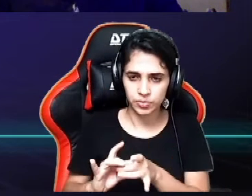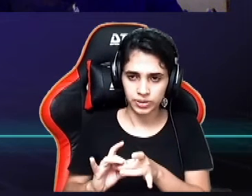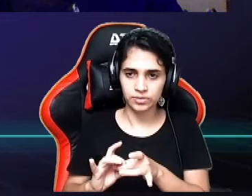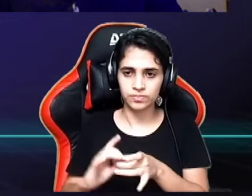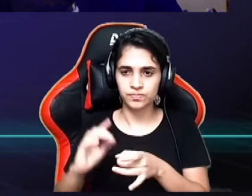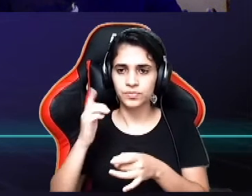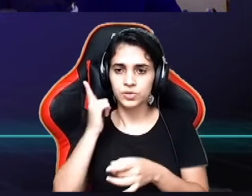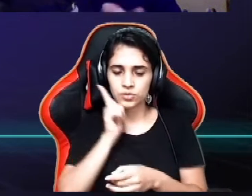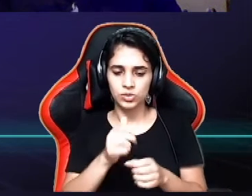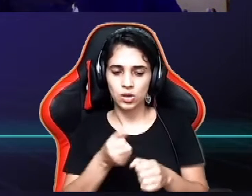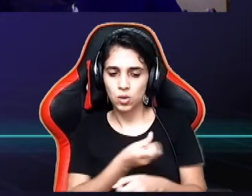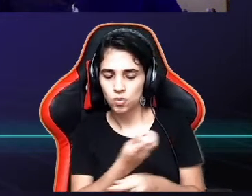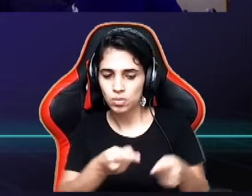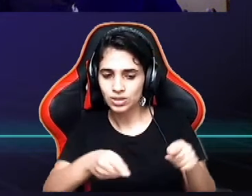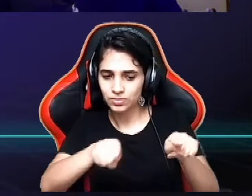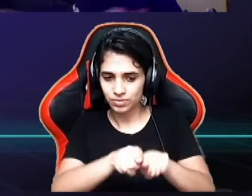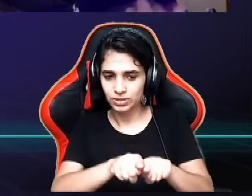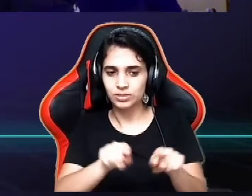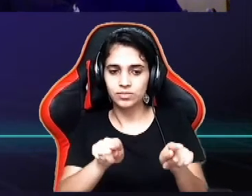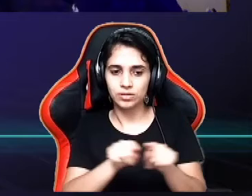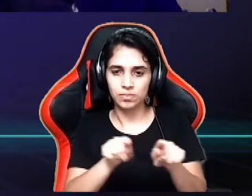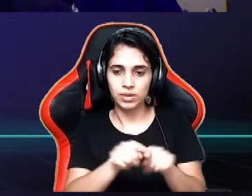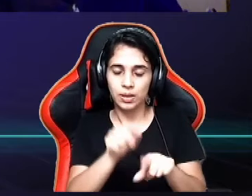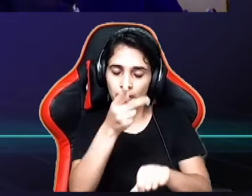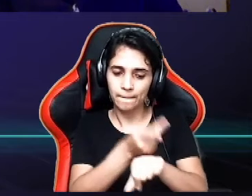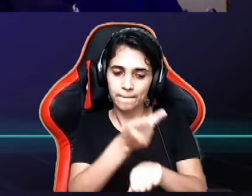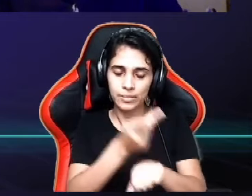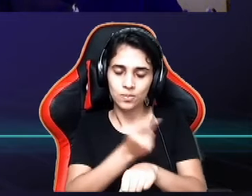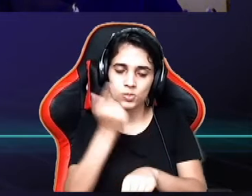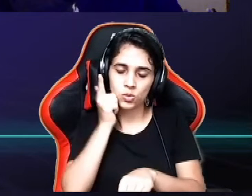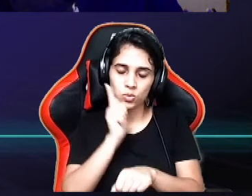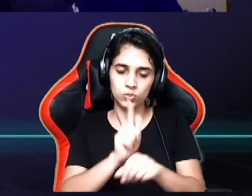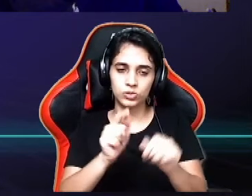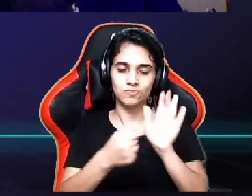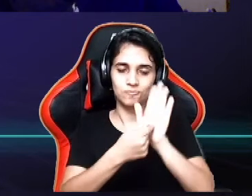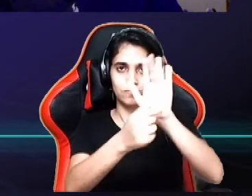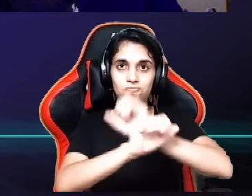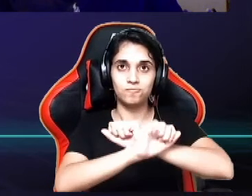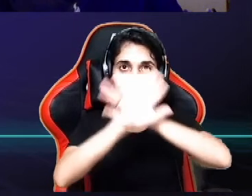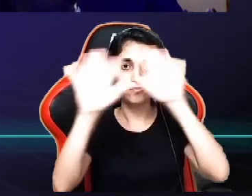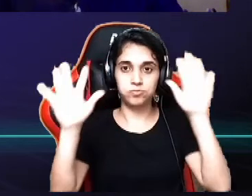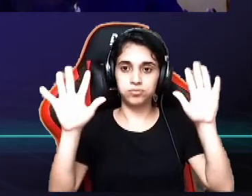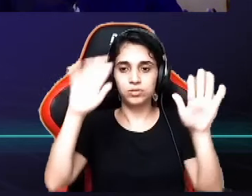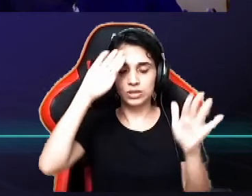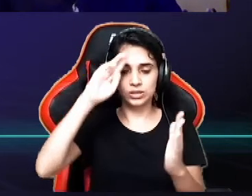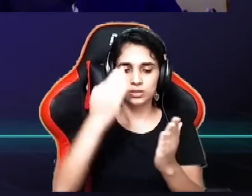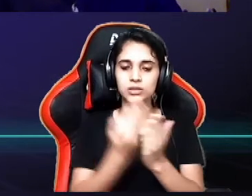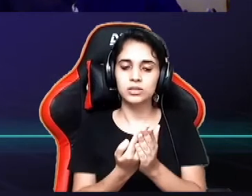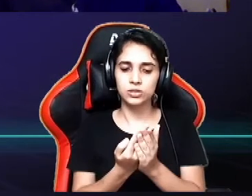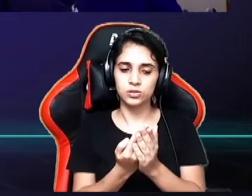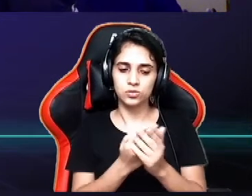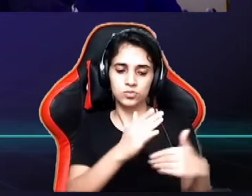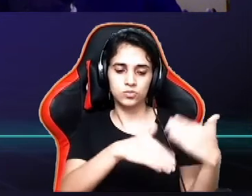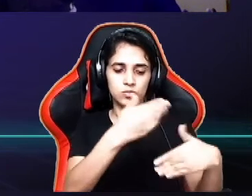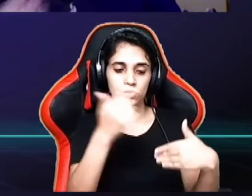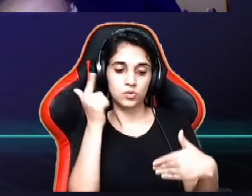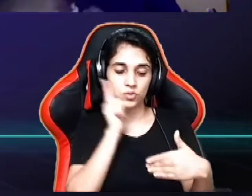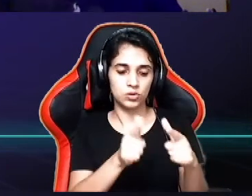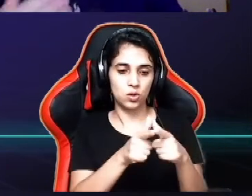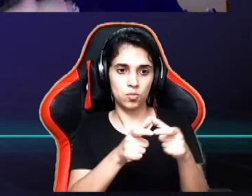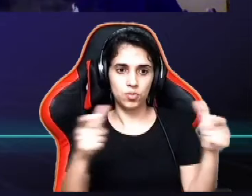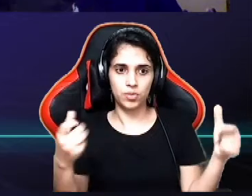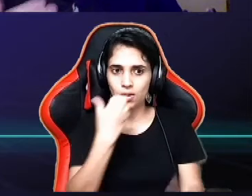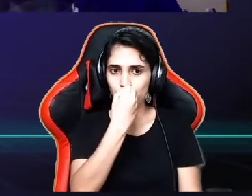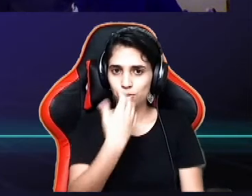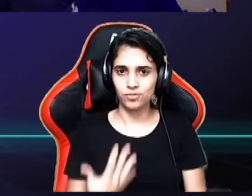possible paths. We got some partnerships. We got some awards that brought greater viewership and visibility,